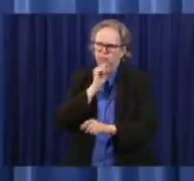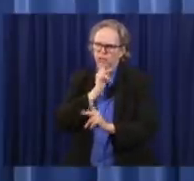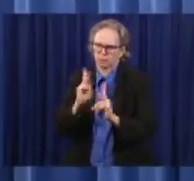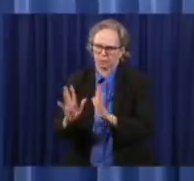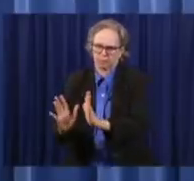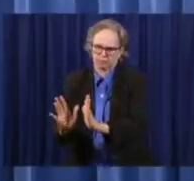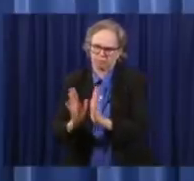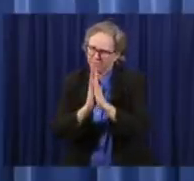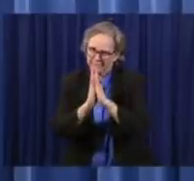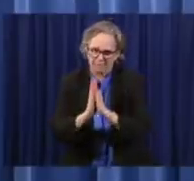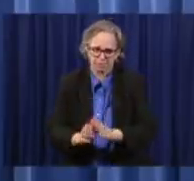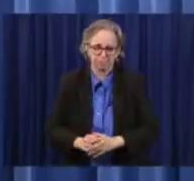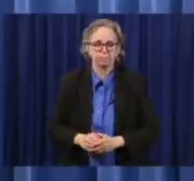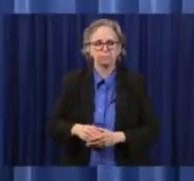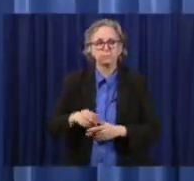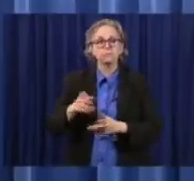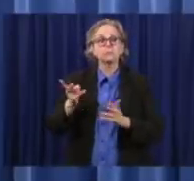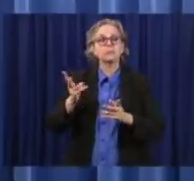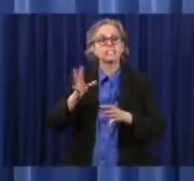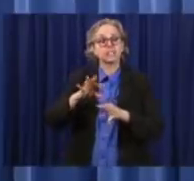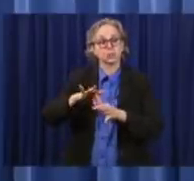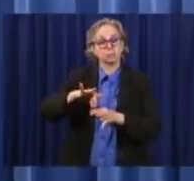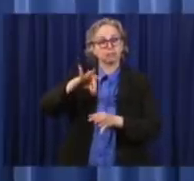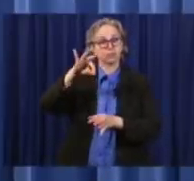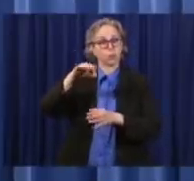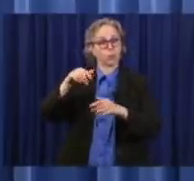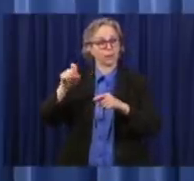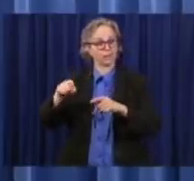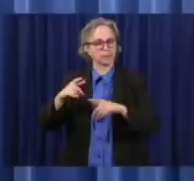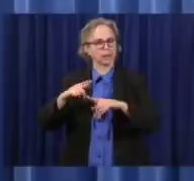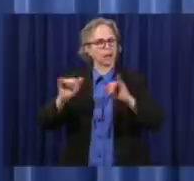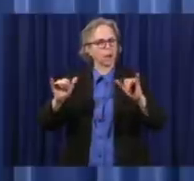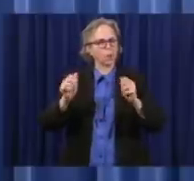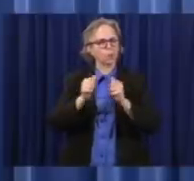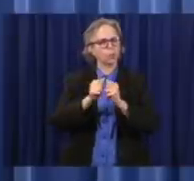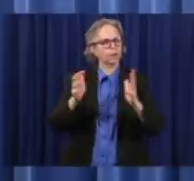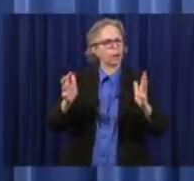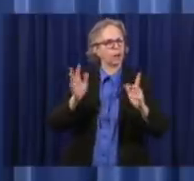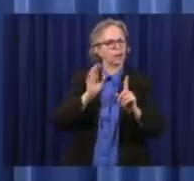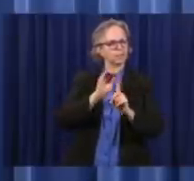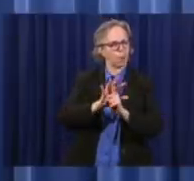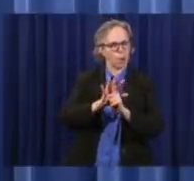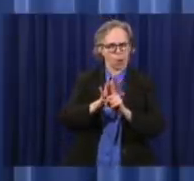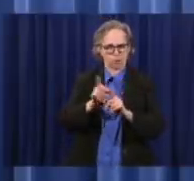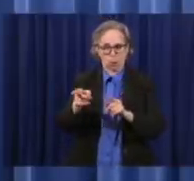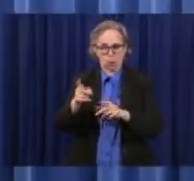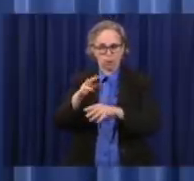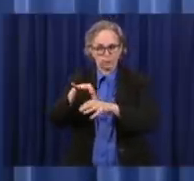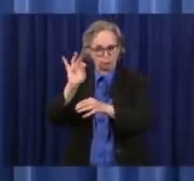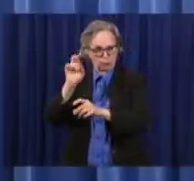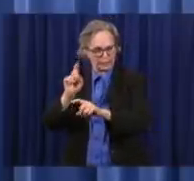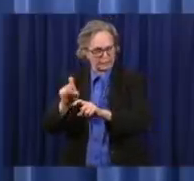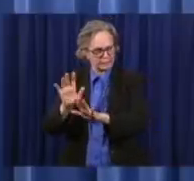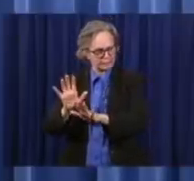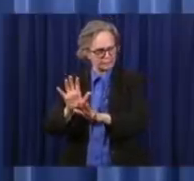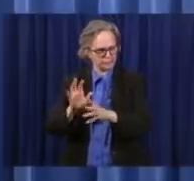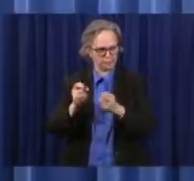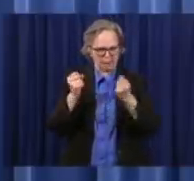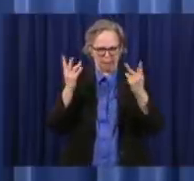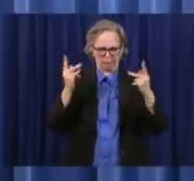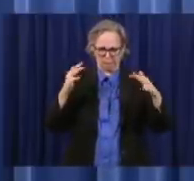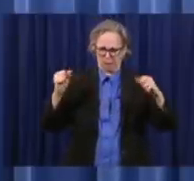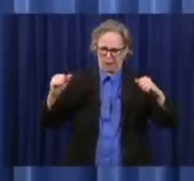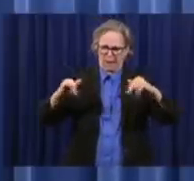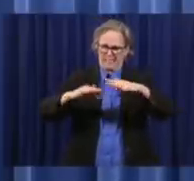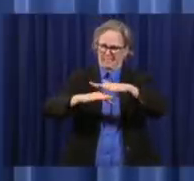to their spiritual needs without necessarily exposing them to a lot of people, which may be not a good thing